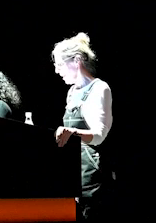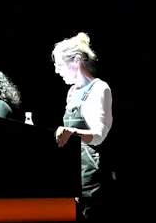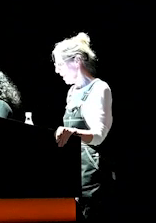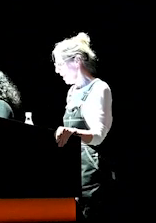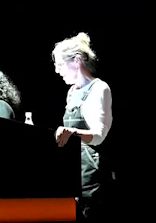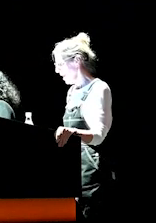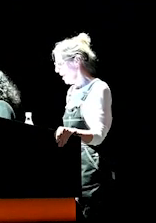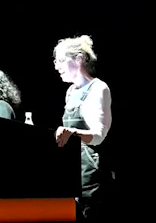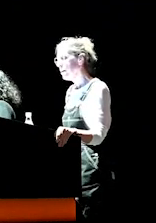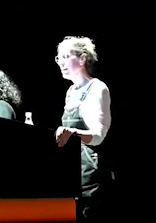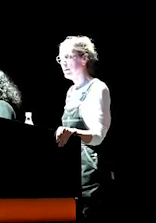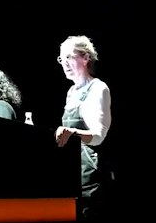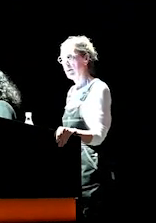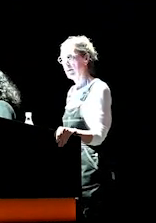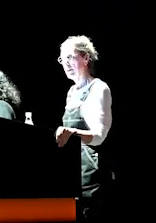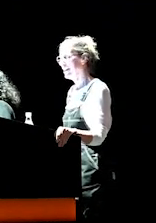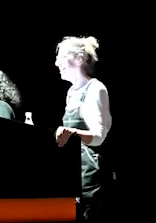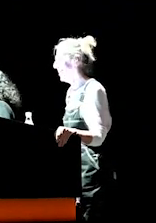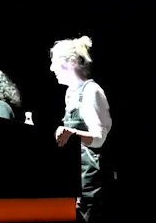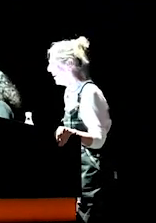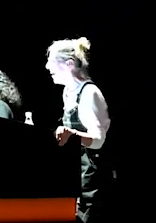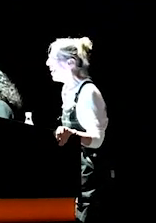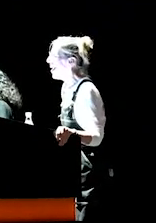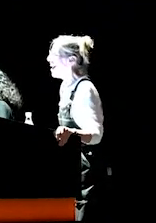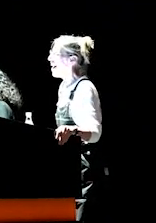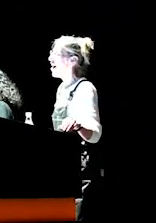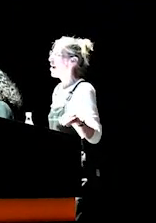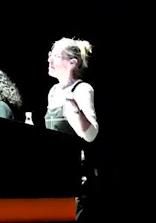really pays the bills.